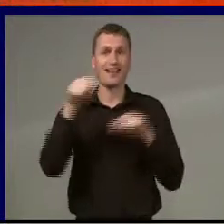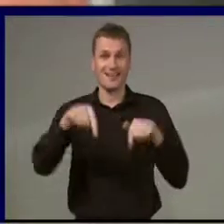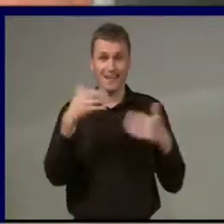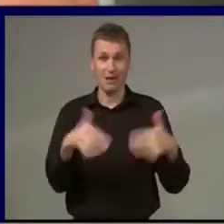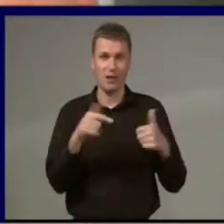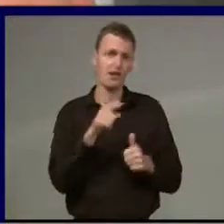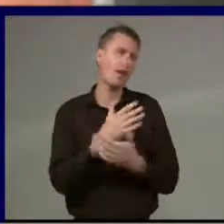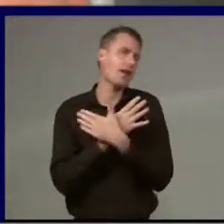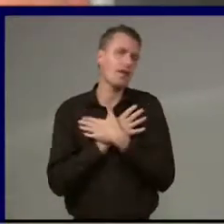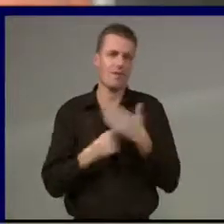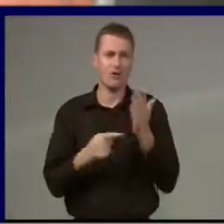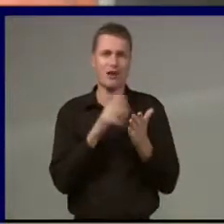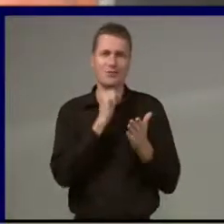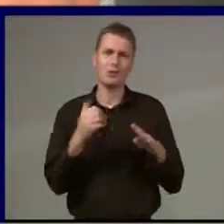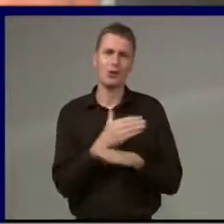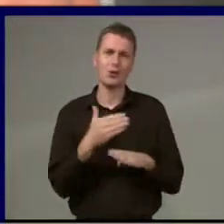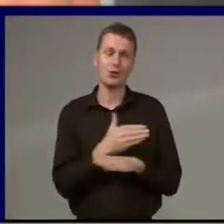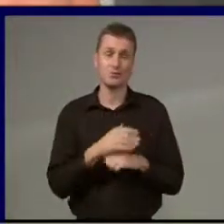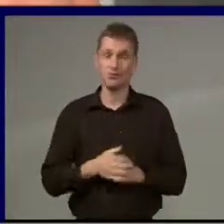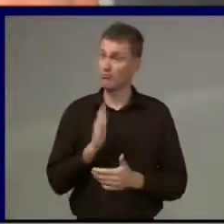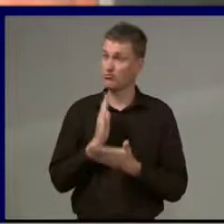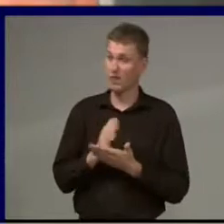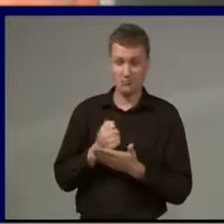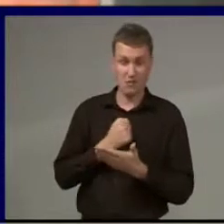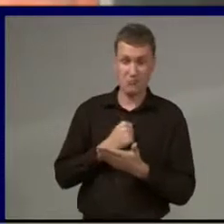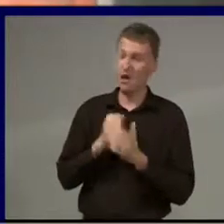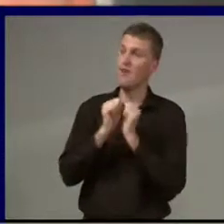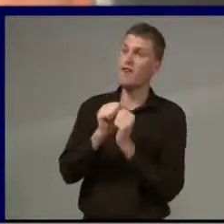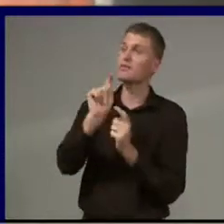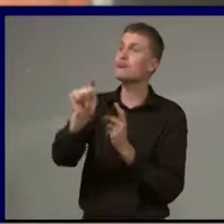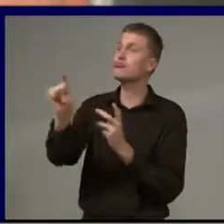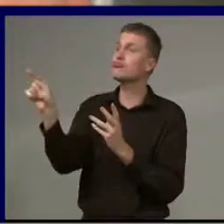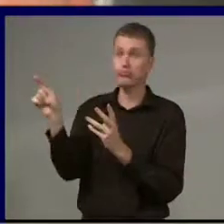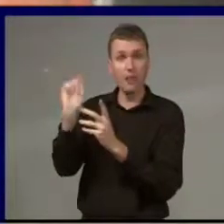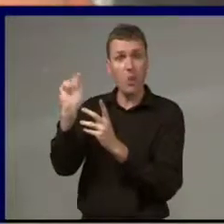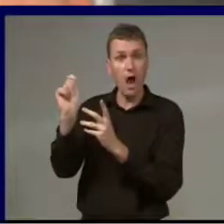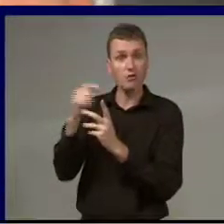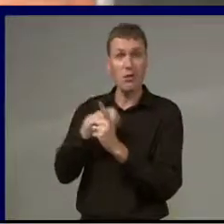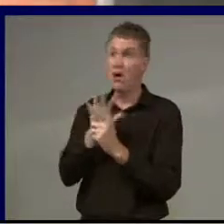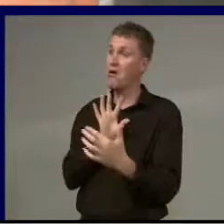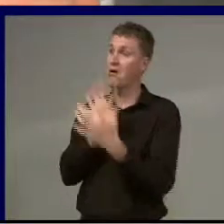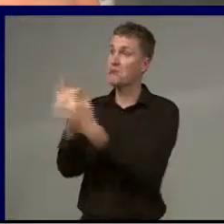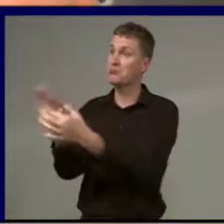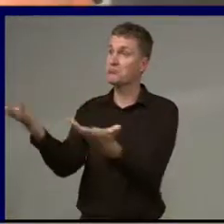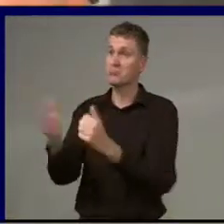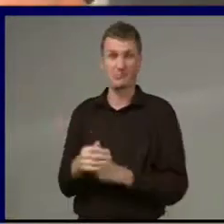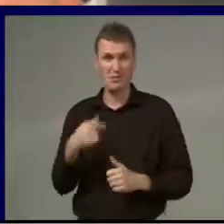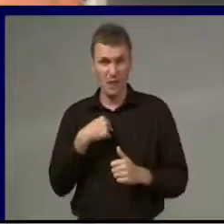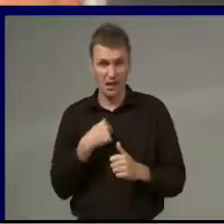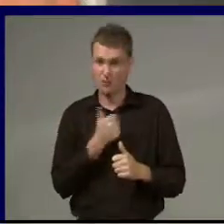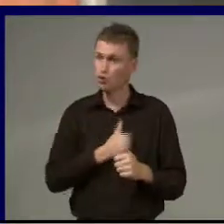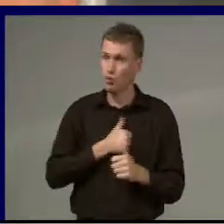tradesman. I think building just found me through mutual friends, and got on really good with the industry and the people in it,